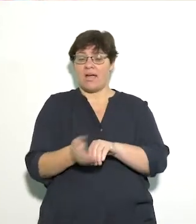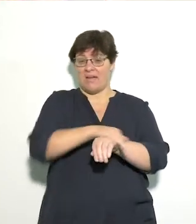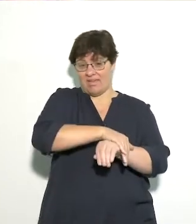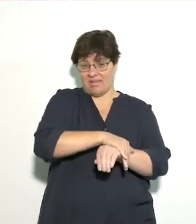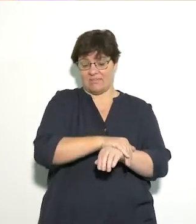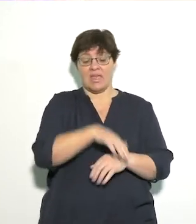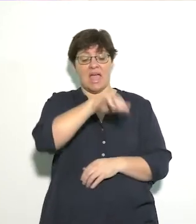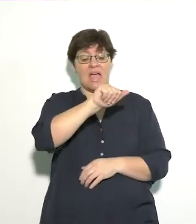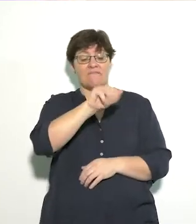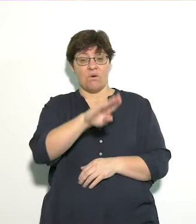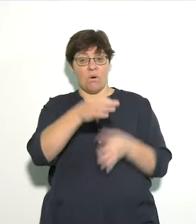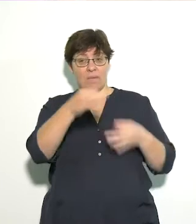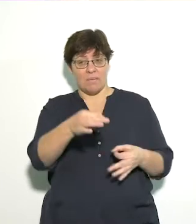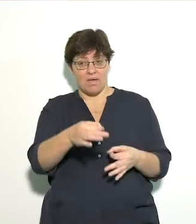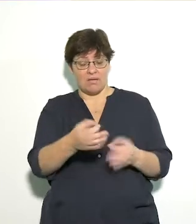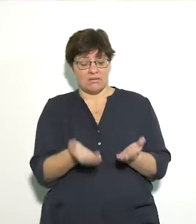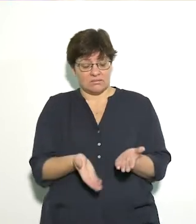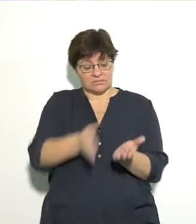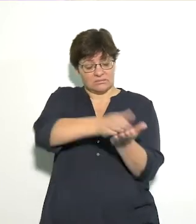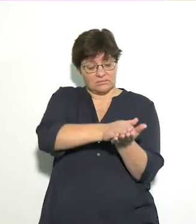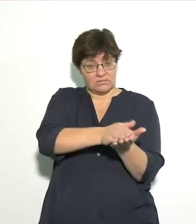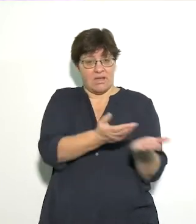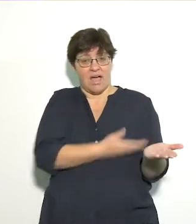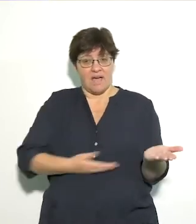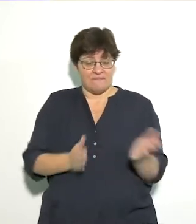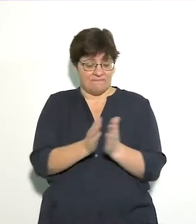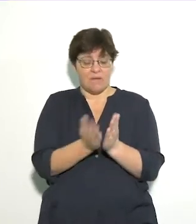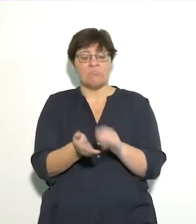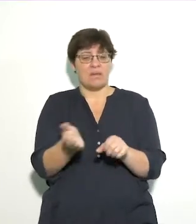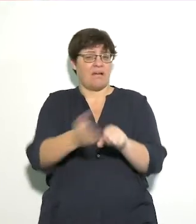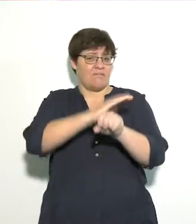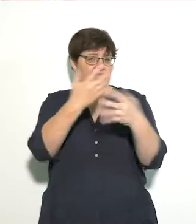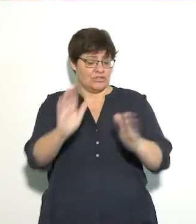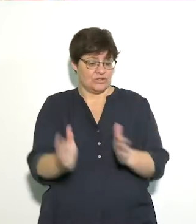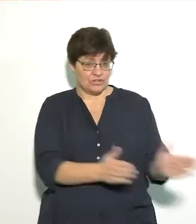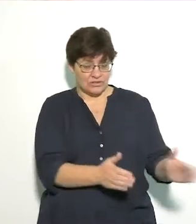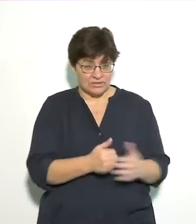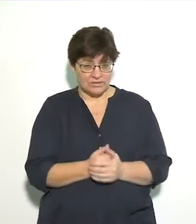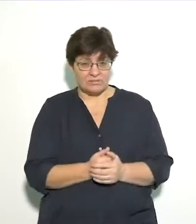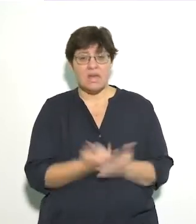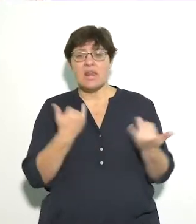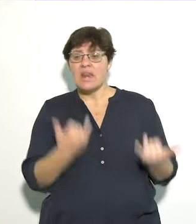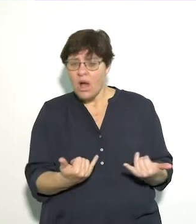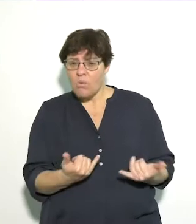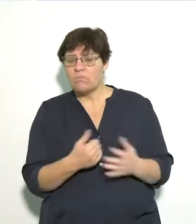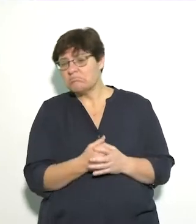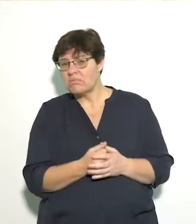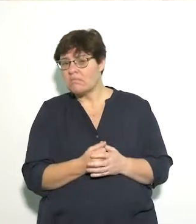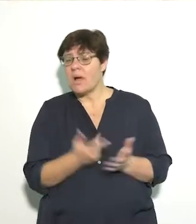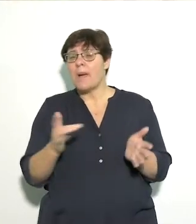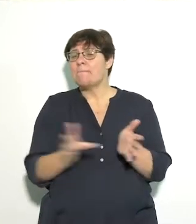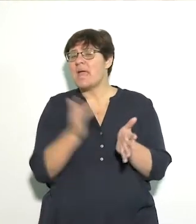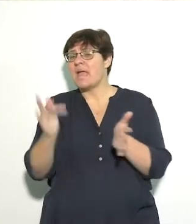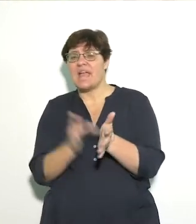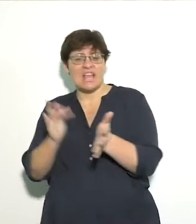So take an A4 piece of paper and fold it in half. There you go, cover done. All right, then you have to ascertain how many